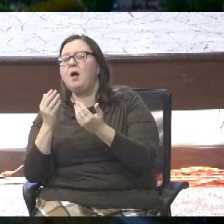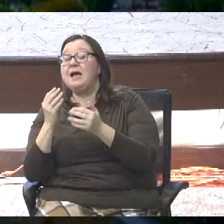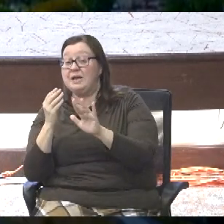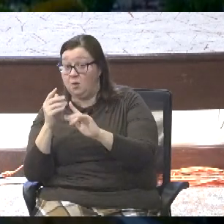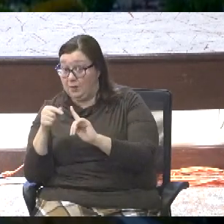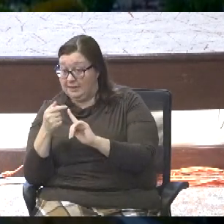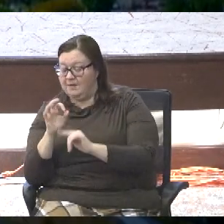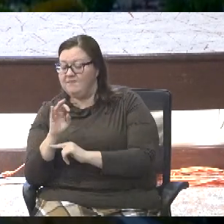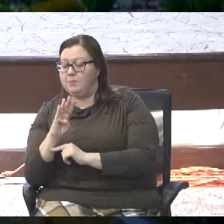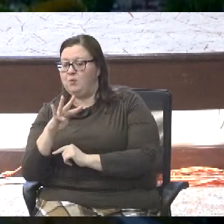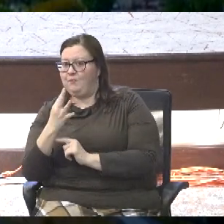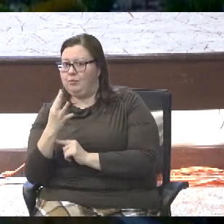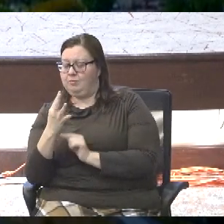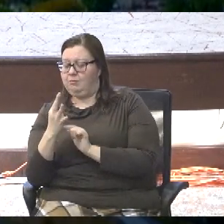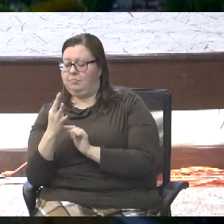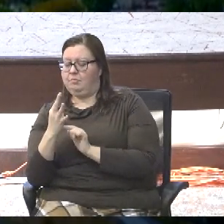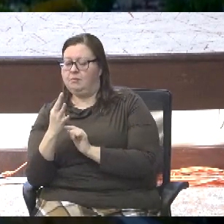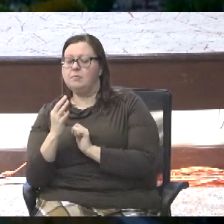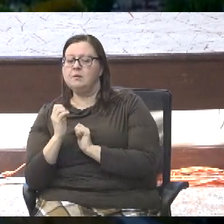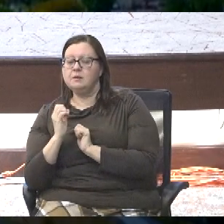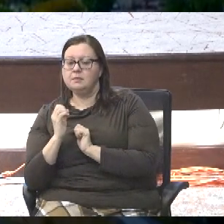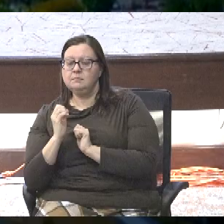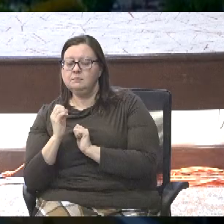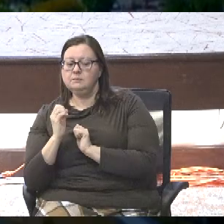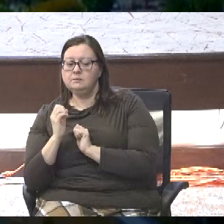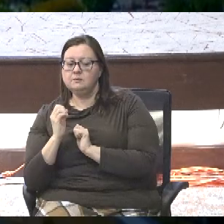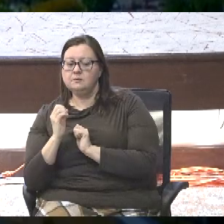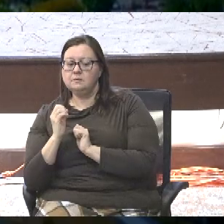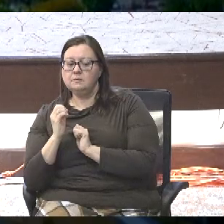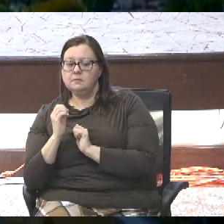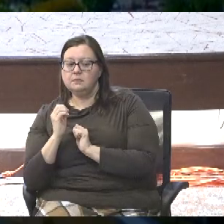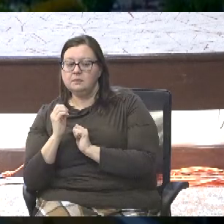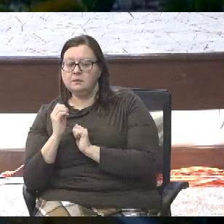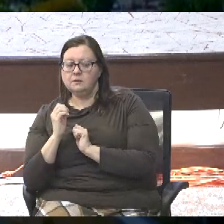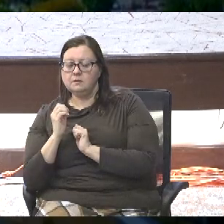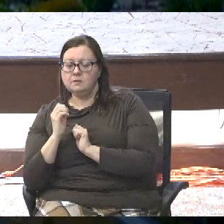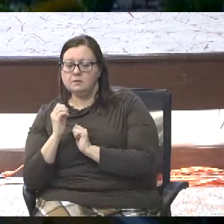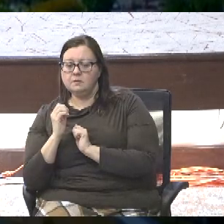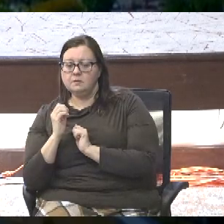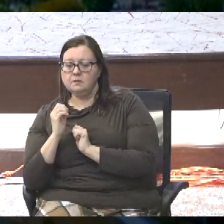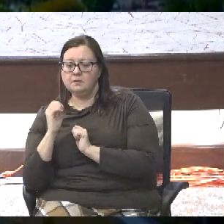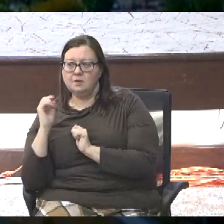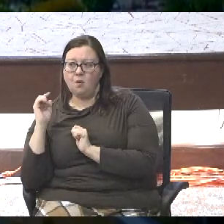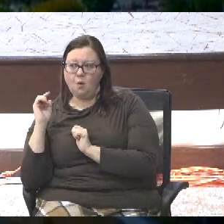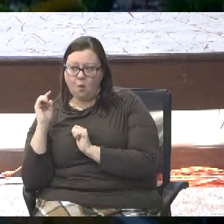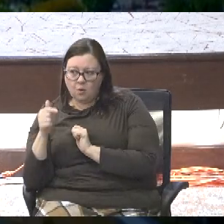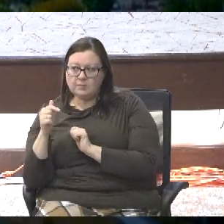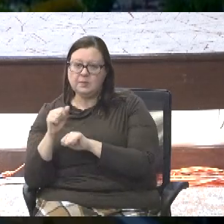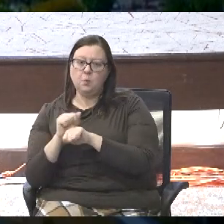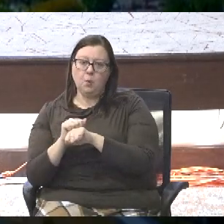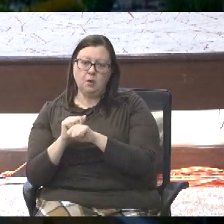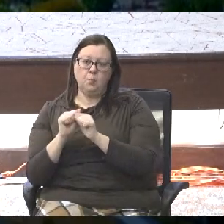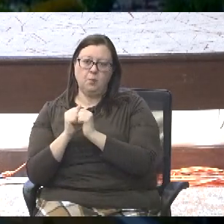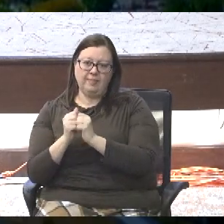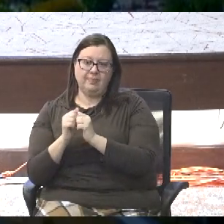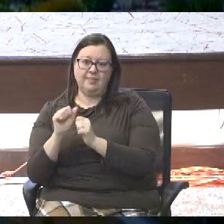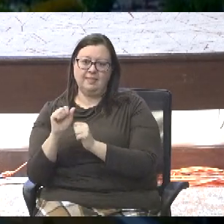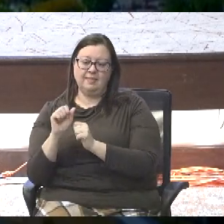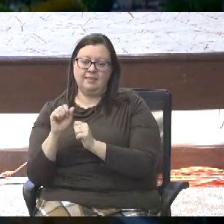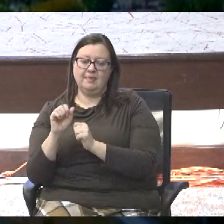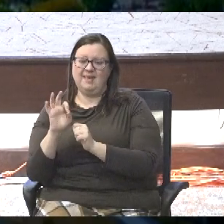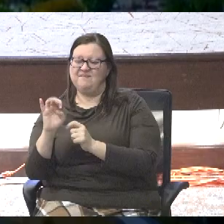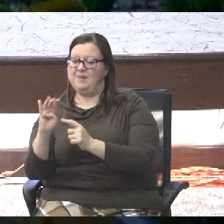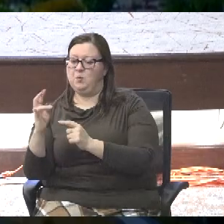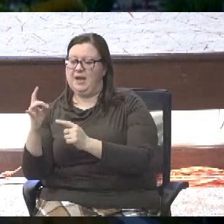council meeting, and then ultimately work towards action on any requests for resolutions at the